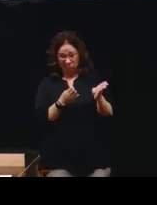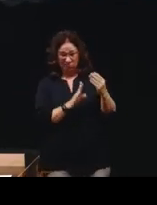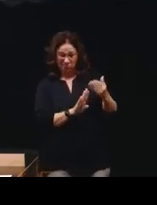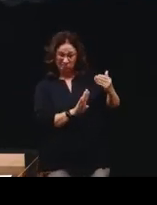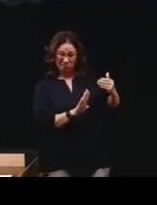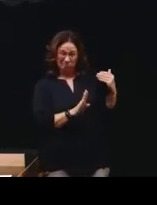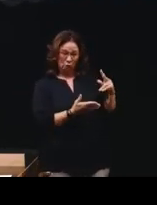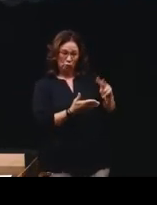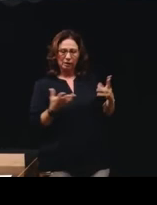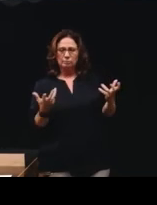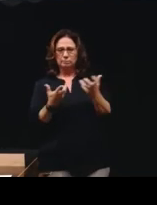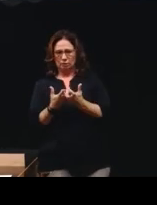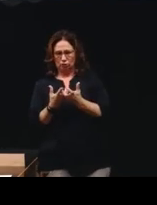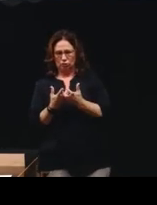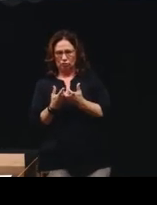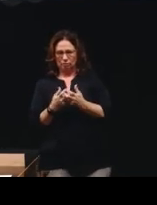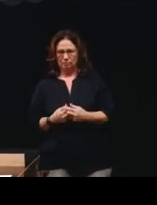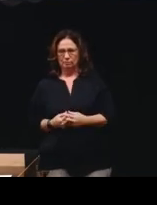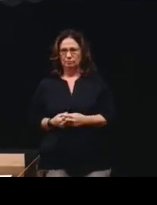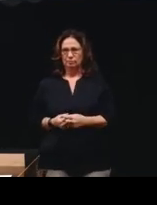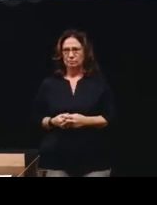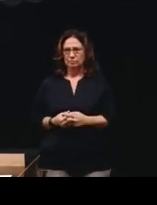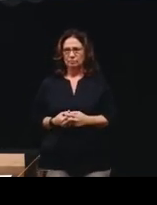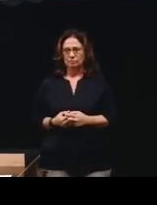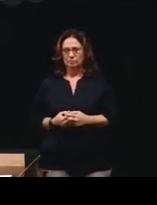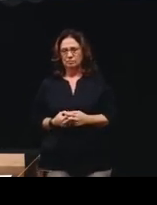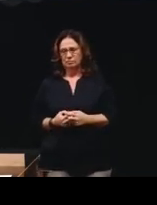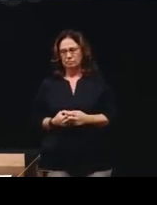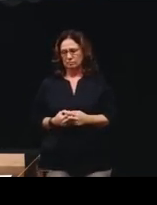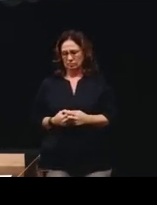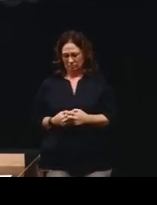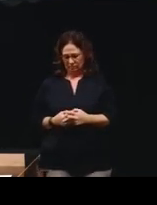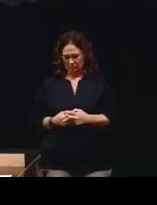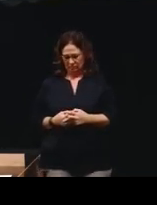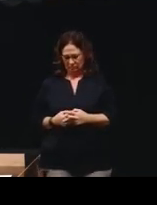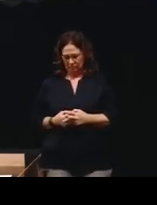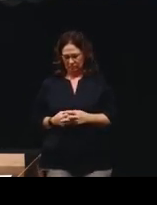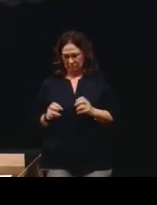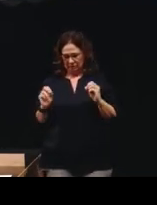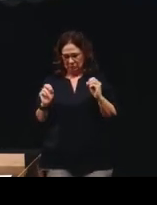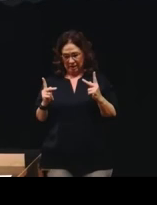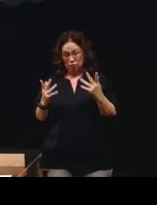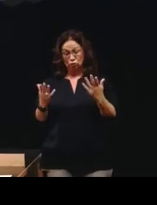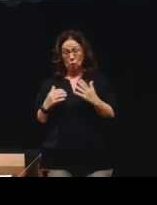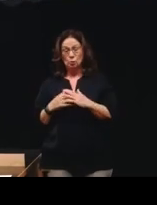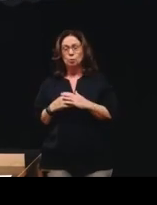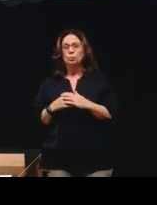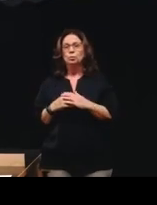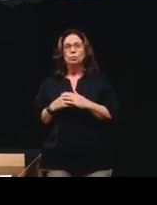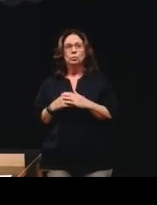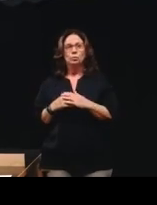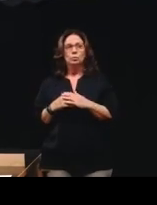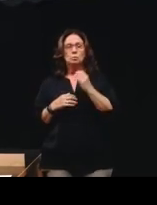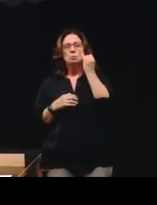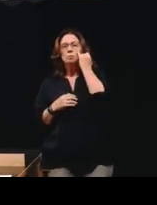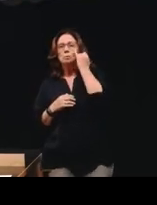remember reading in the notes that morning or the day prior. Okay. So assuming that the